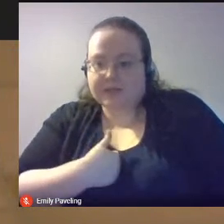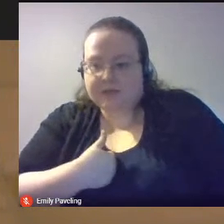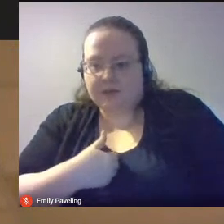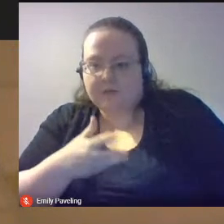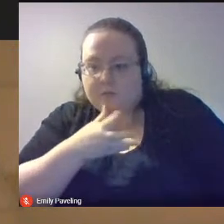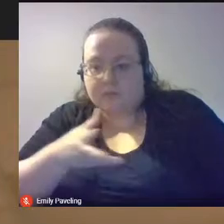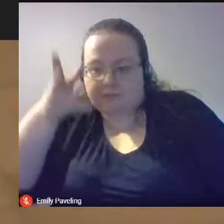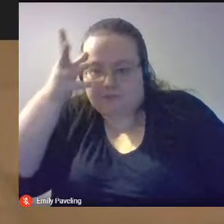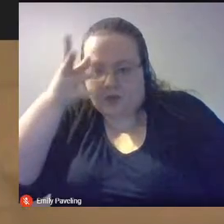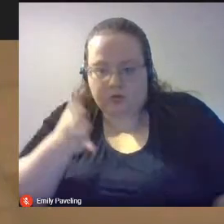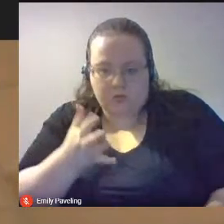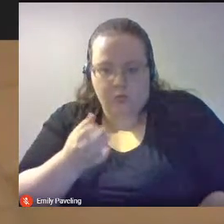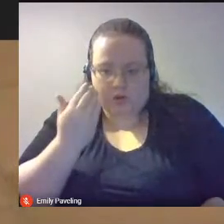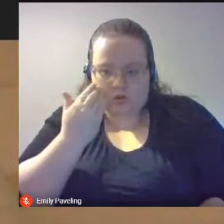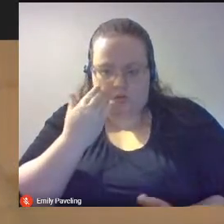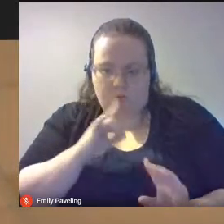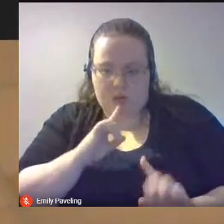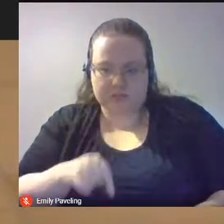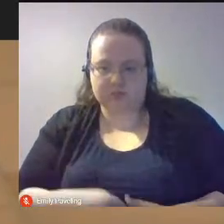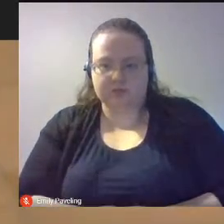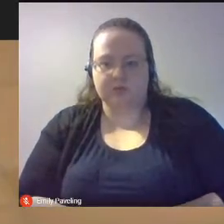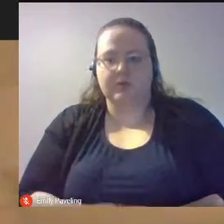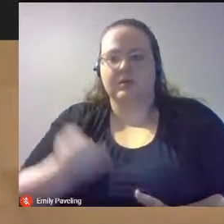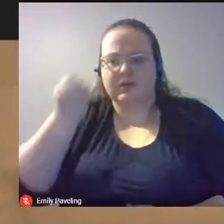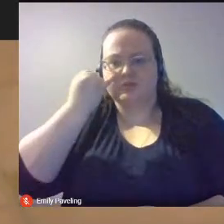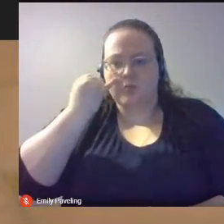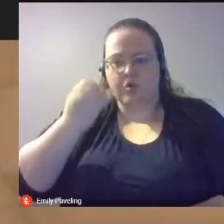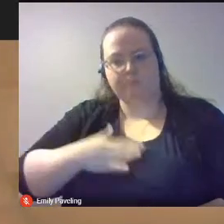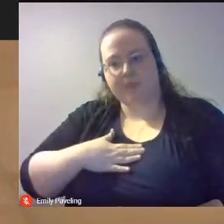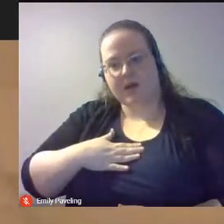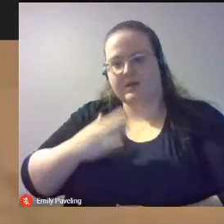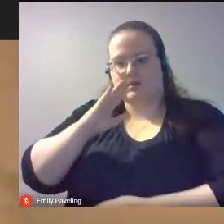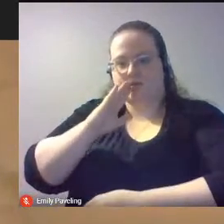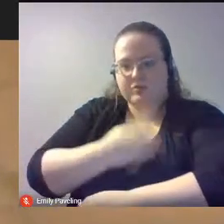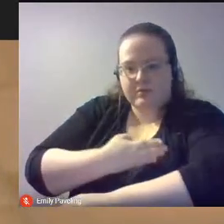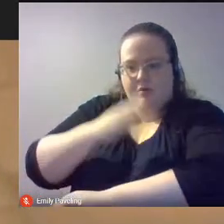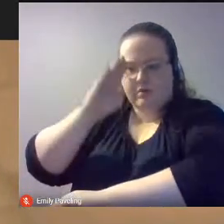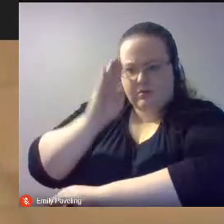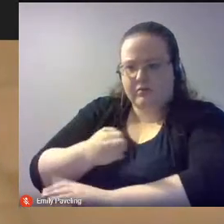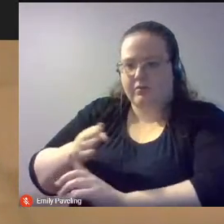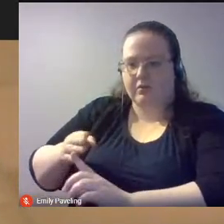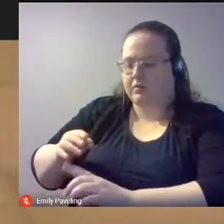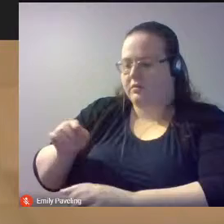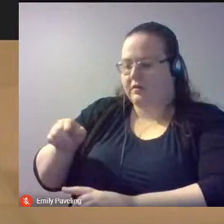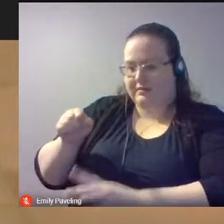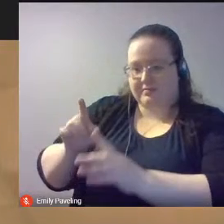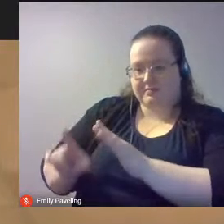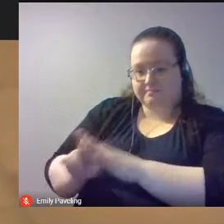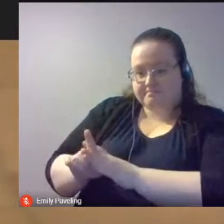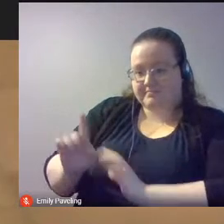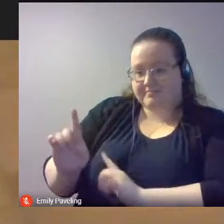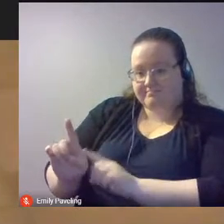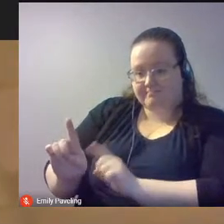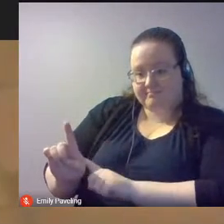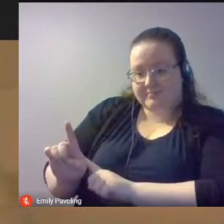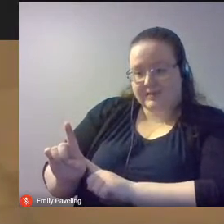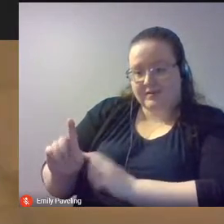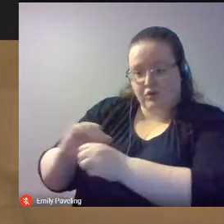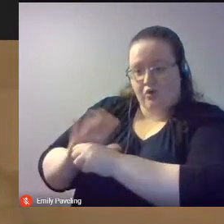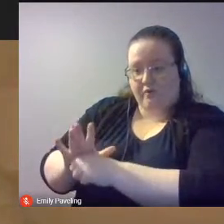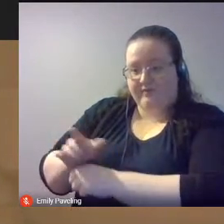my children tests positive for COVID-19, do my other children have to stay home from school